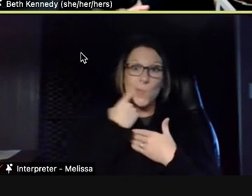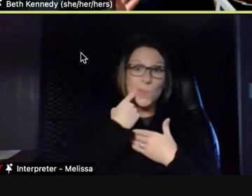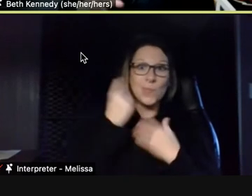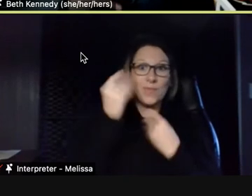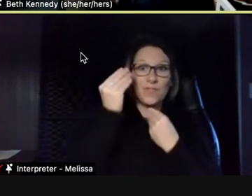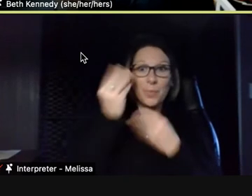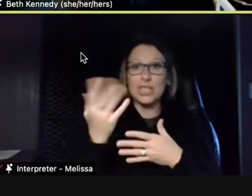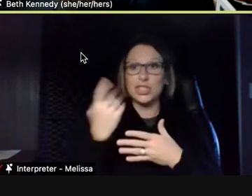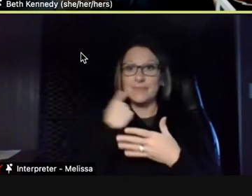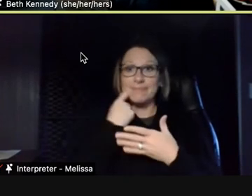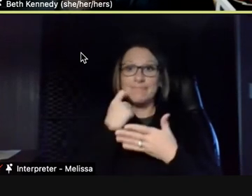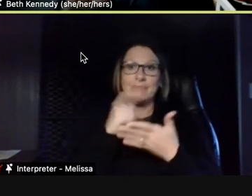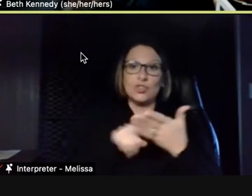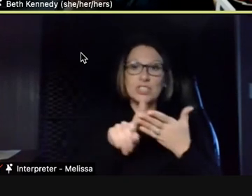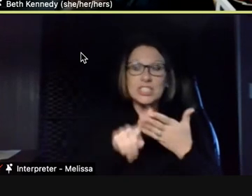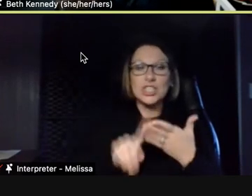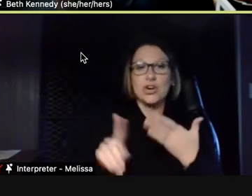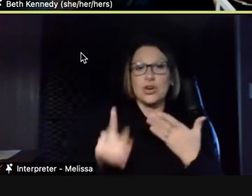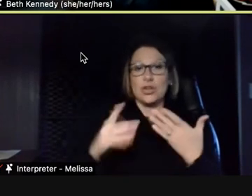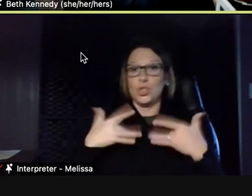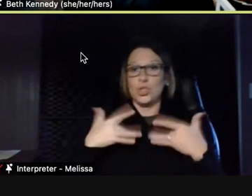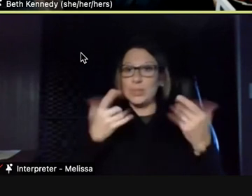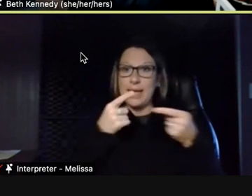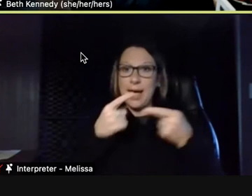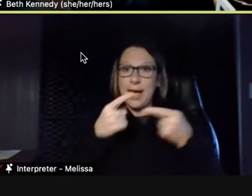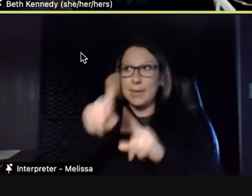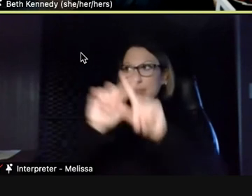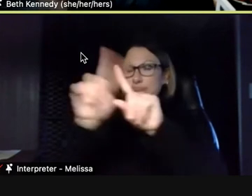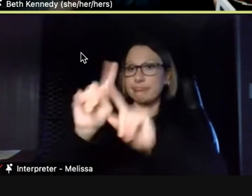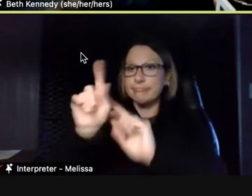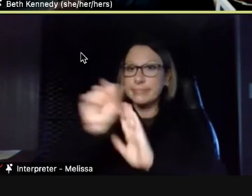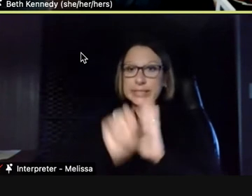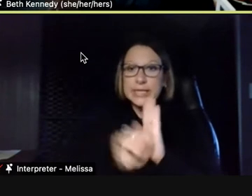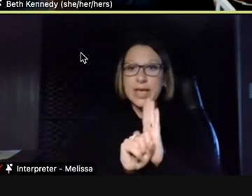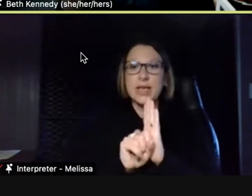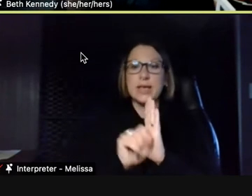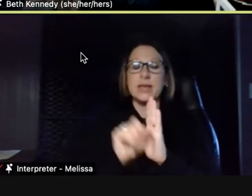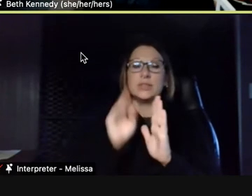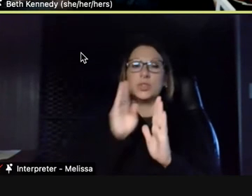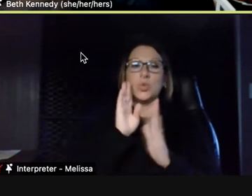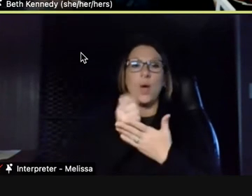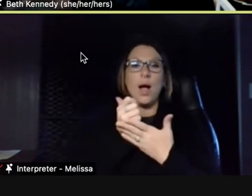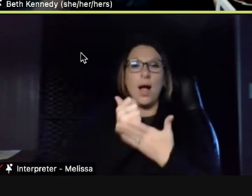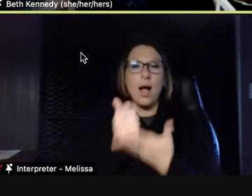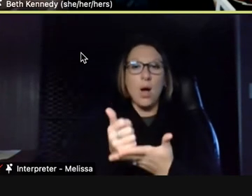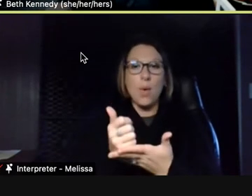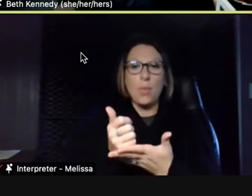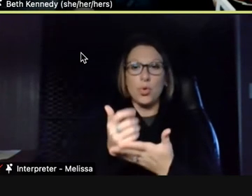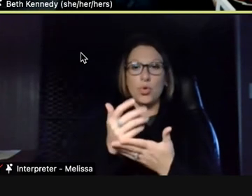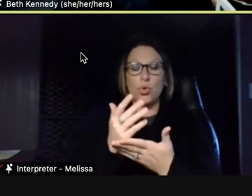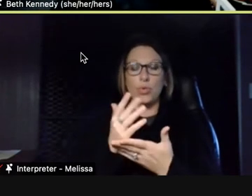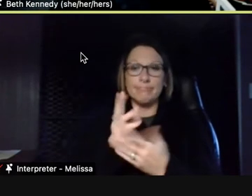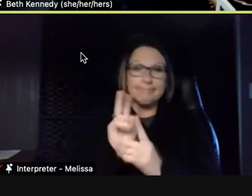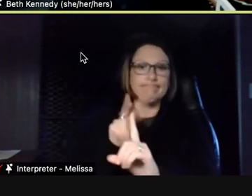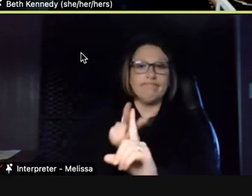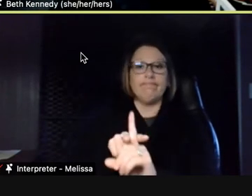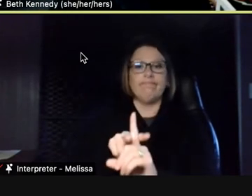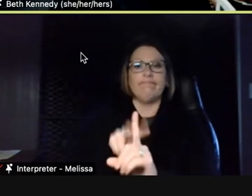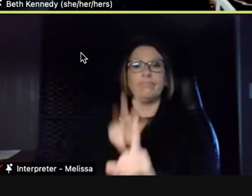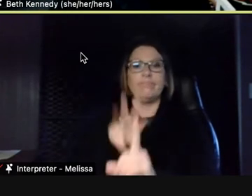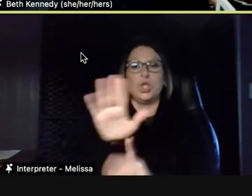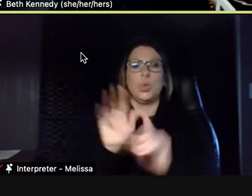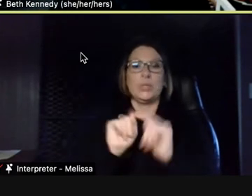the research and what's happening in other states, and help you to kind of try to make it happen within your